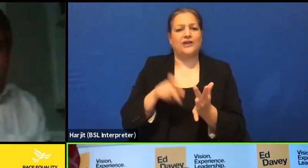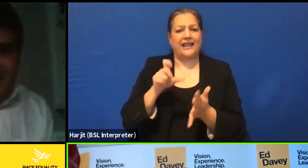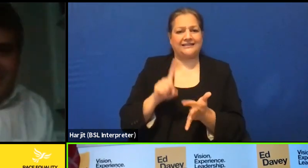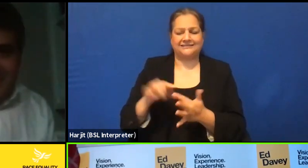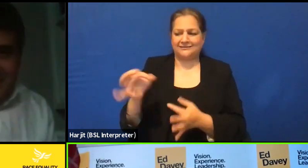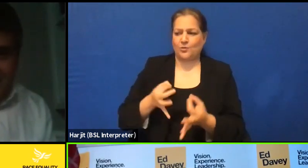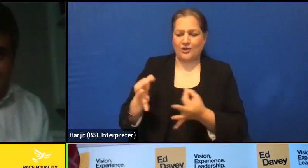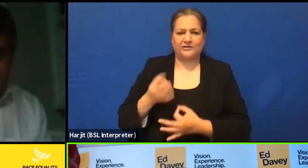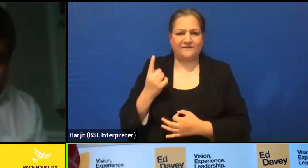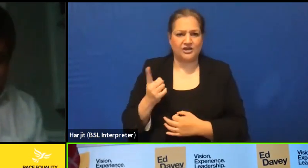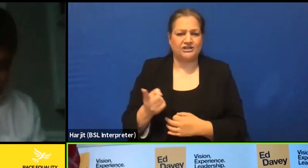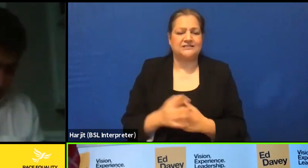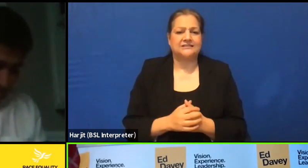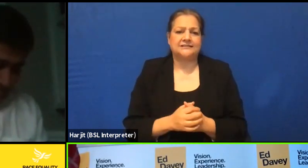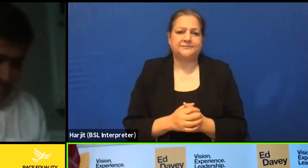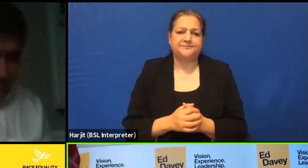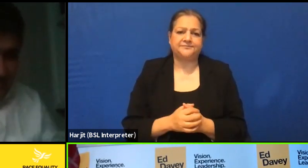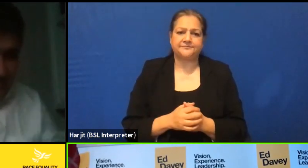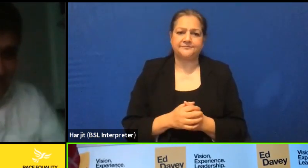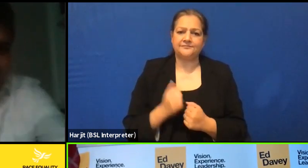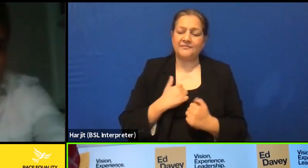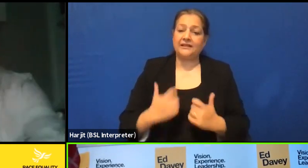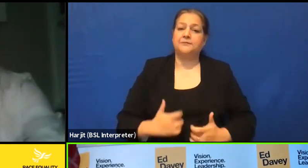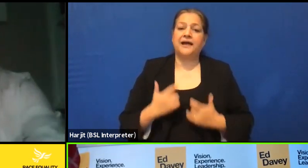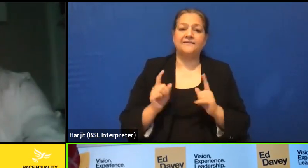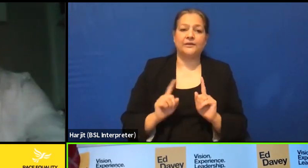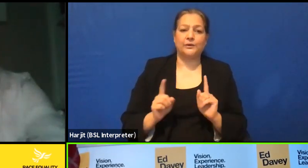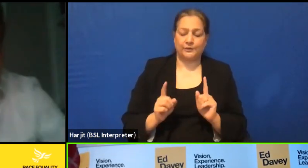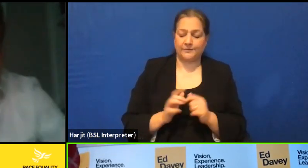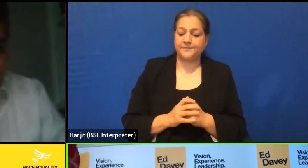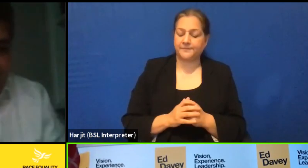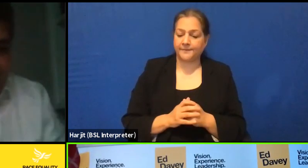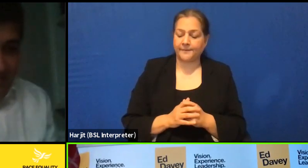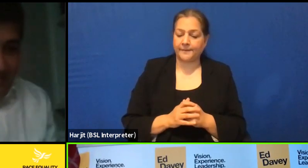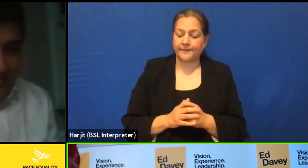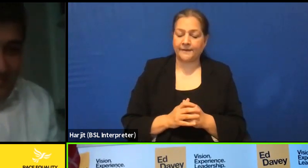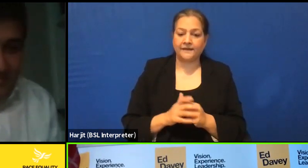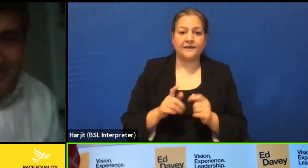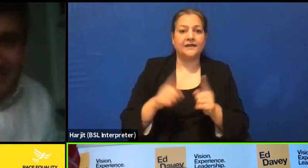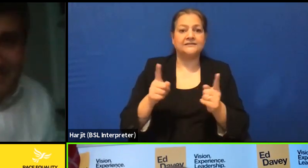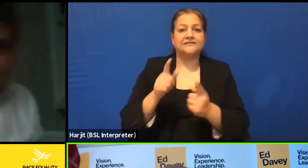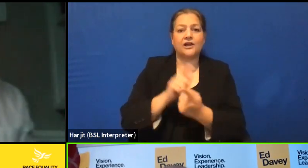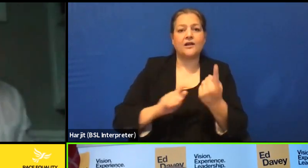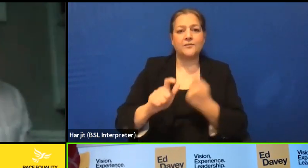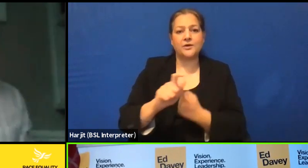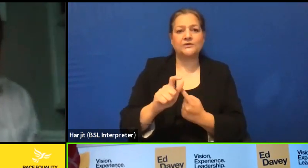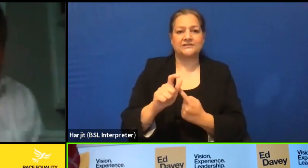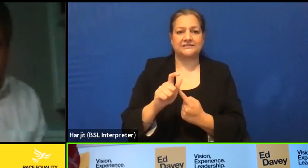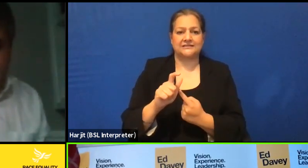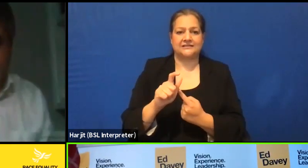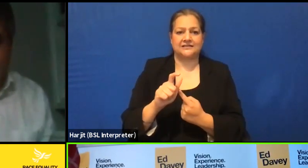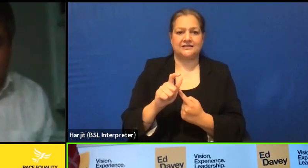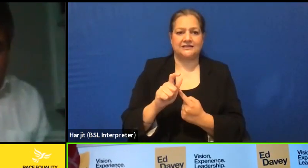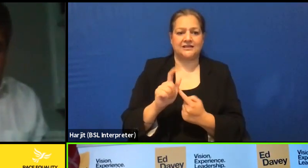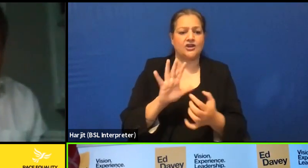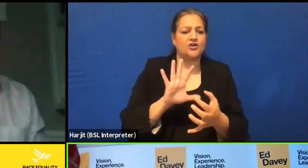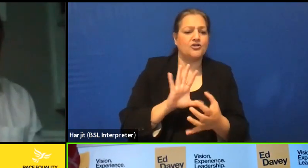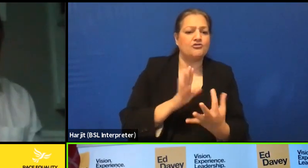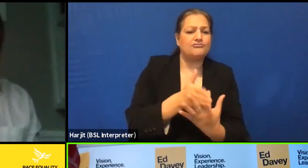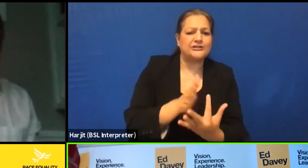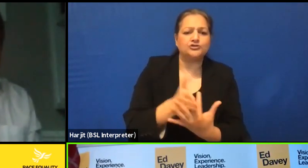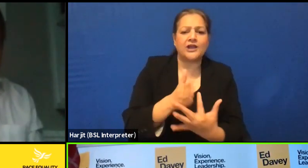My view is that reaching out to different communities is a very big part of the solution for